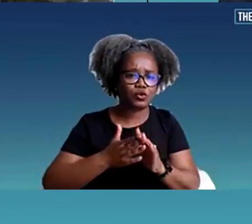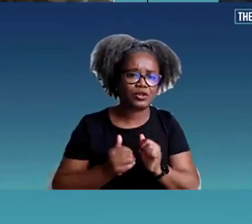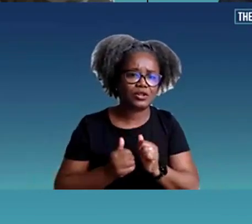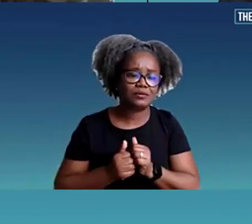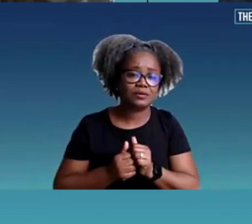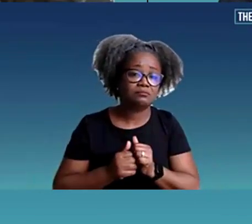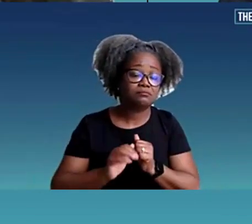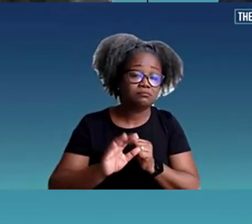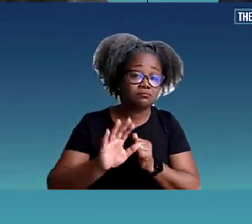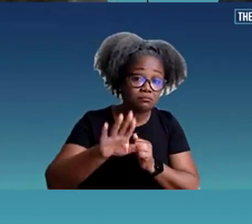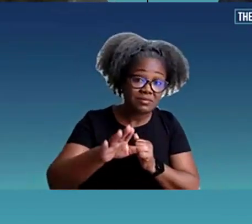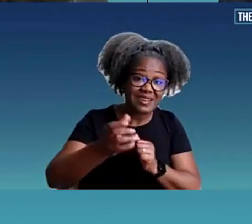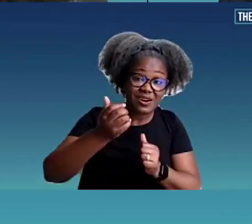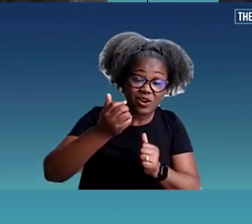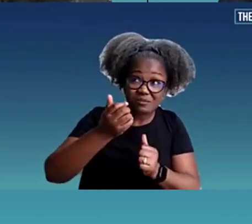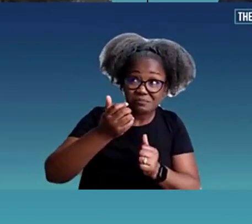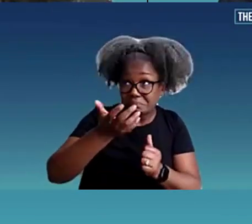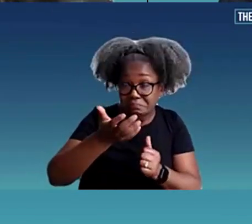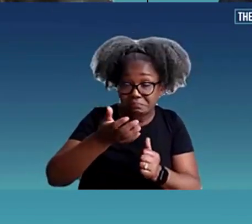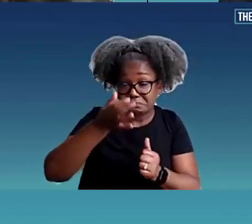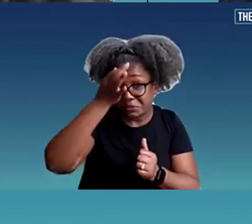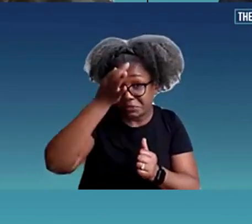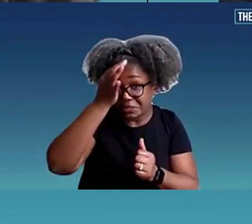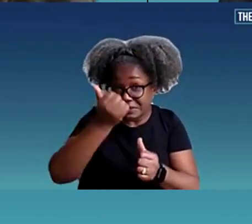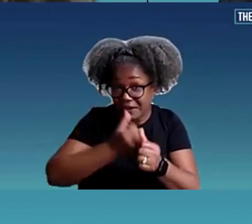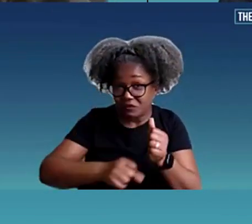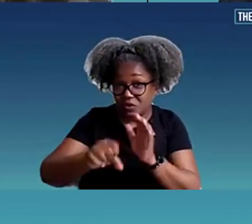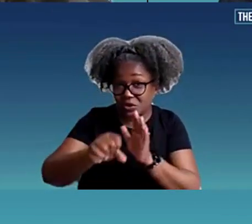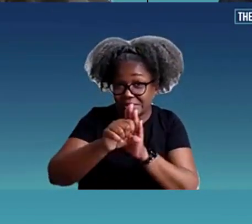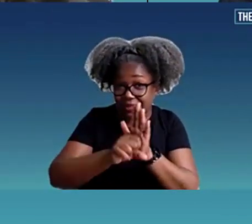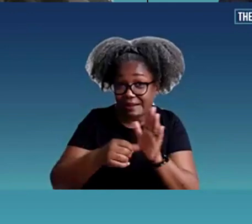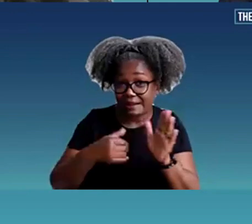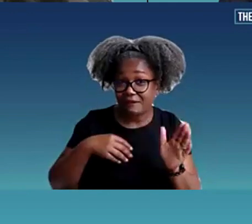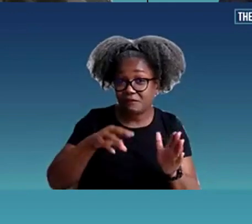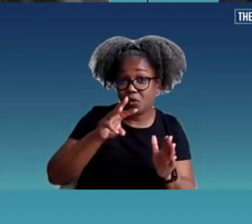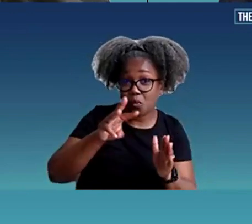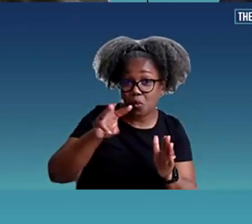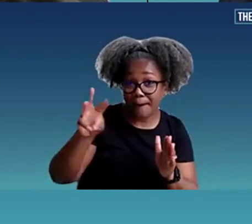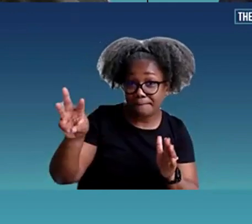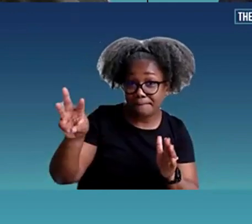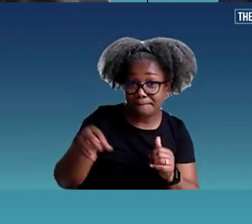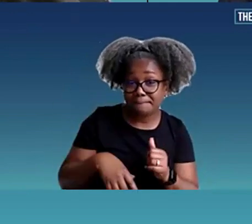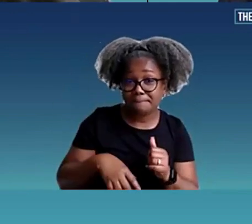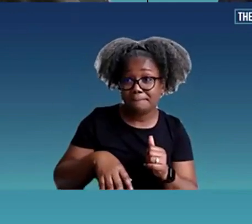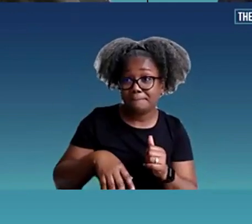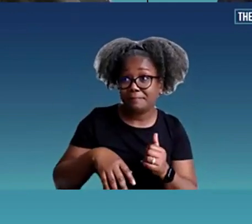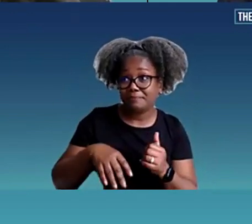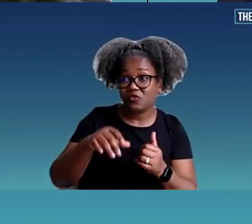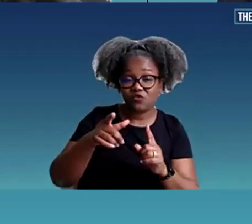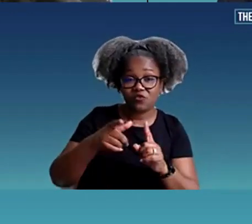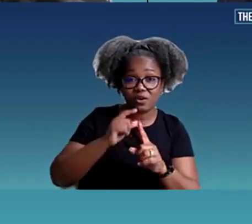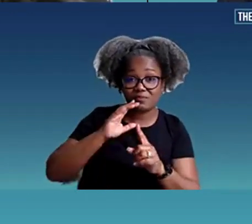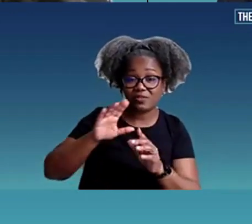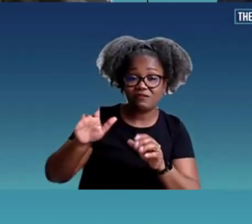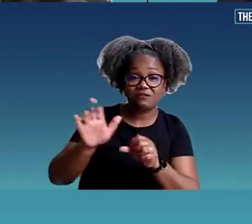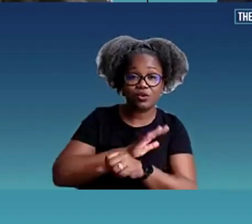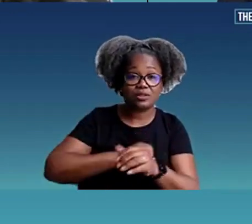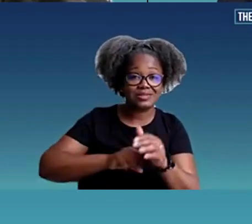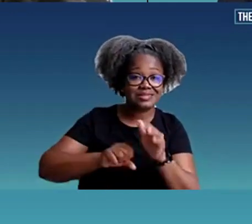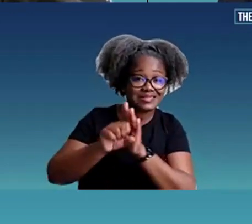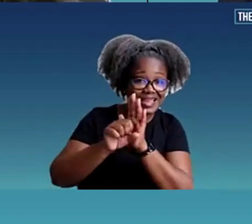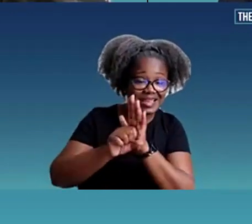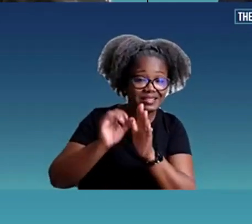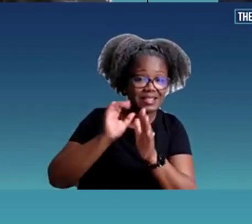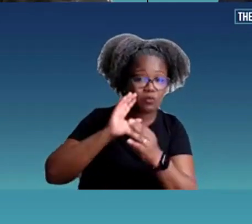website that statewide will give you data on things like cancer incidence and